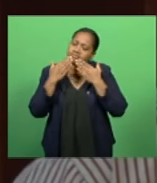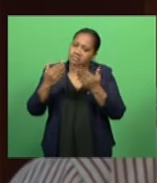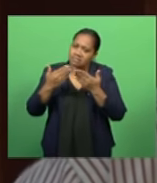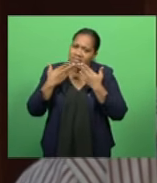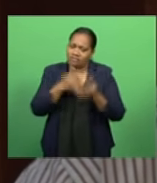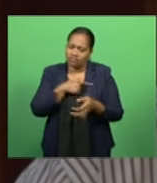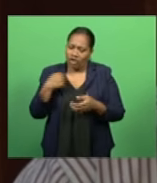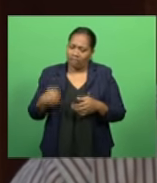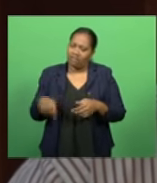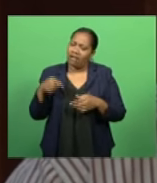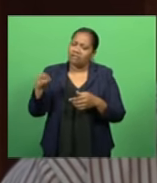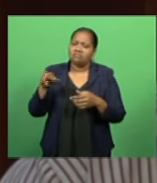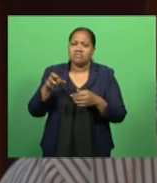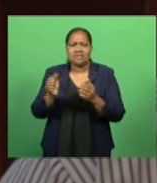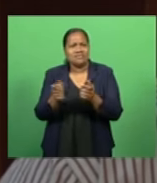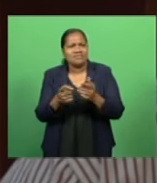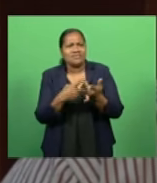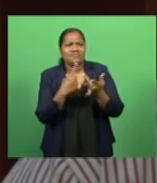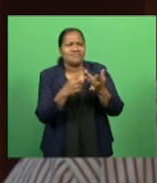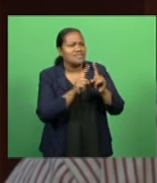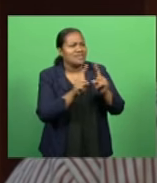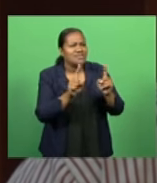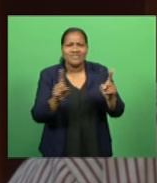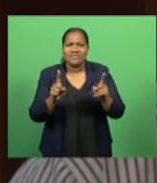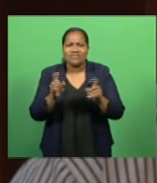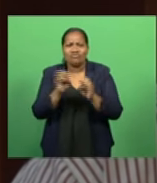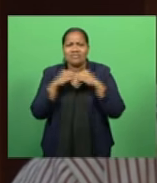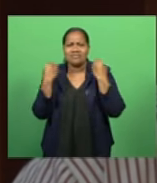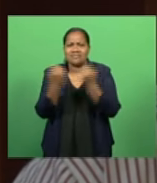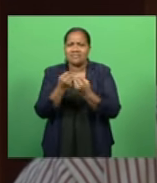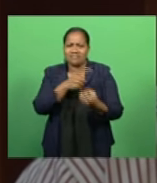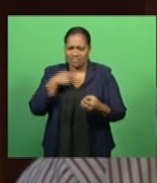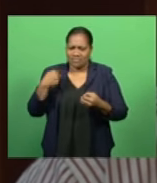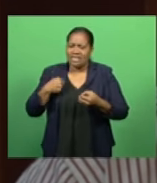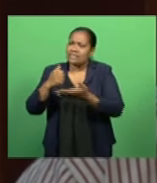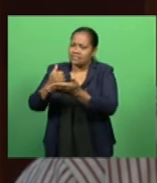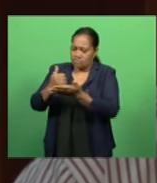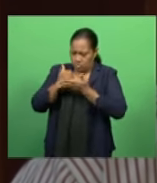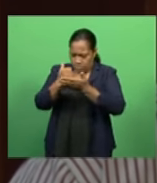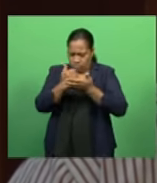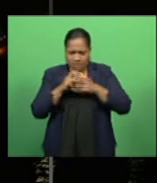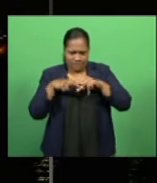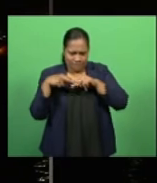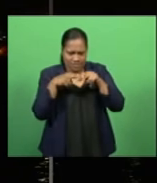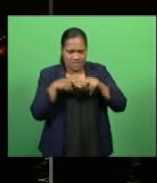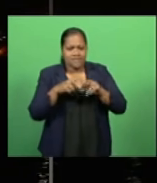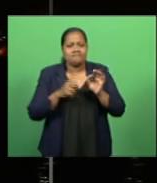many other organizations within China that are supporting the fight in Fiji and also in the Pacific.